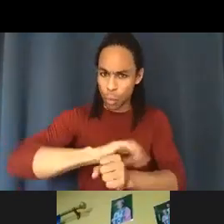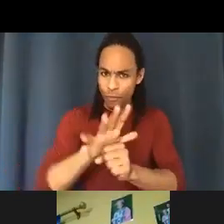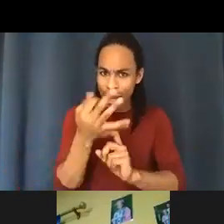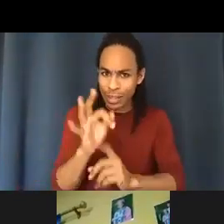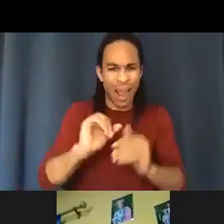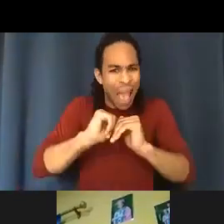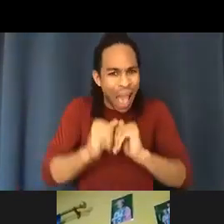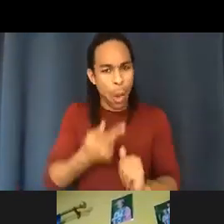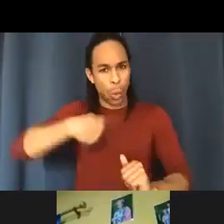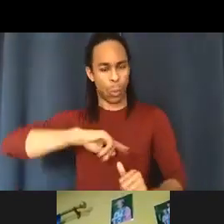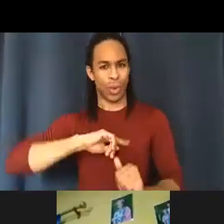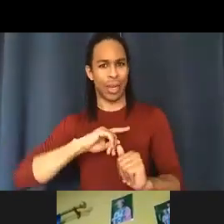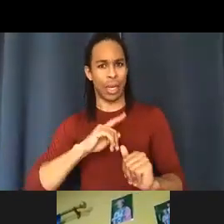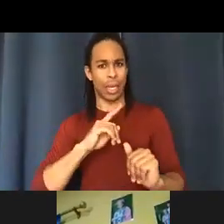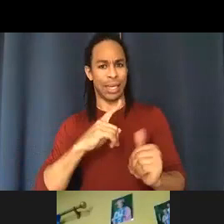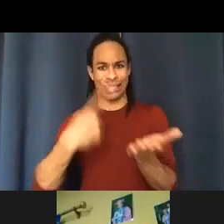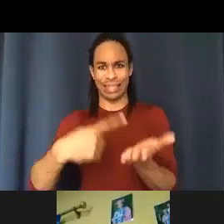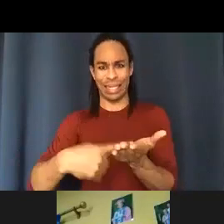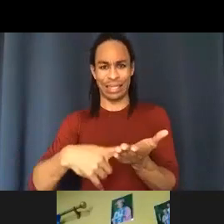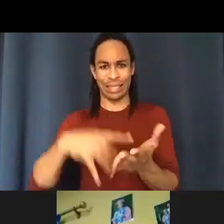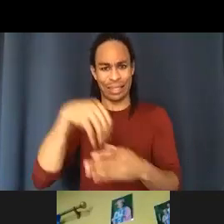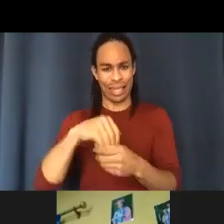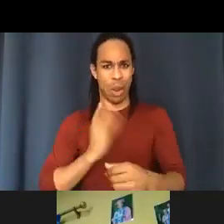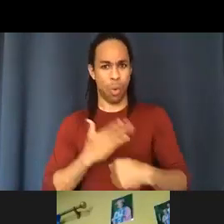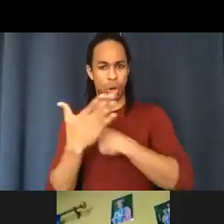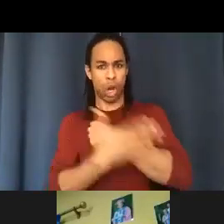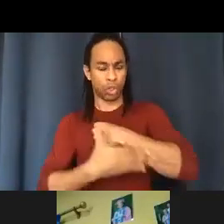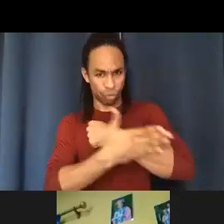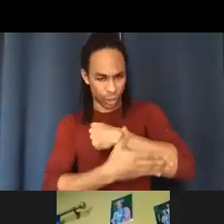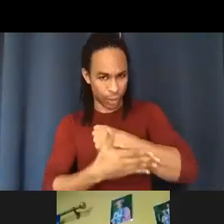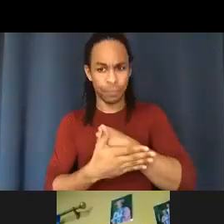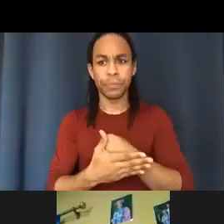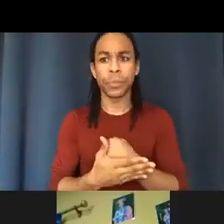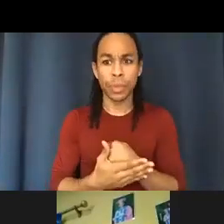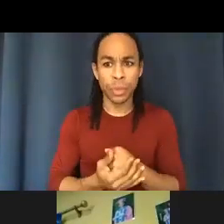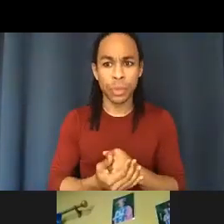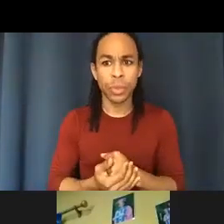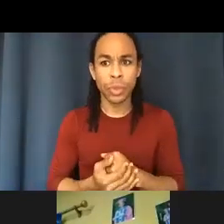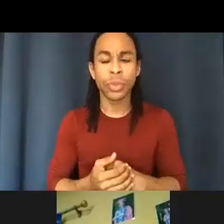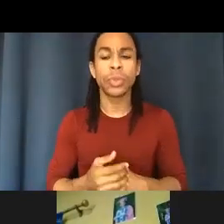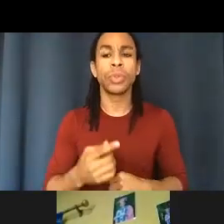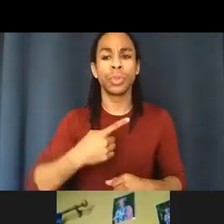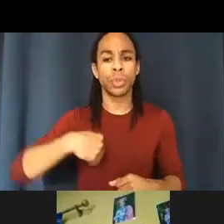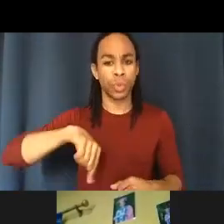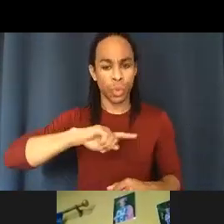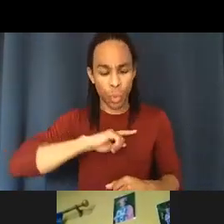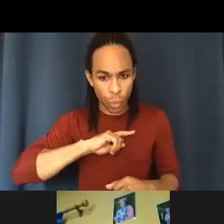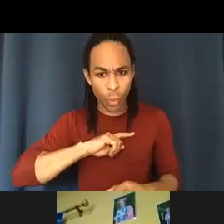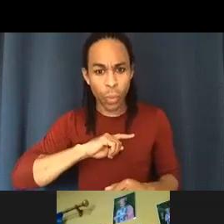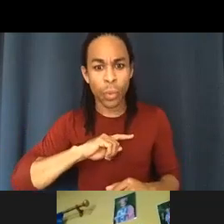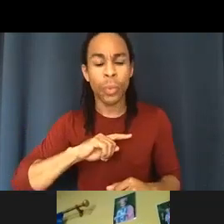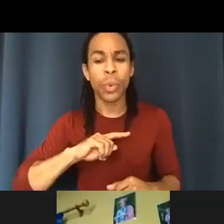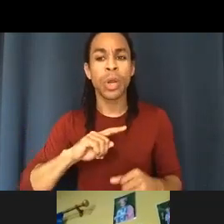in the country. So basically, Emihil Transformation, we're a non-governmental organization, and we're focused